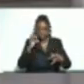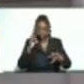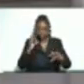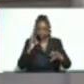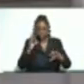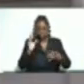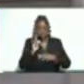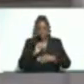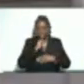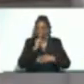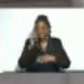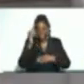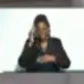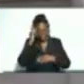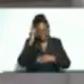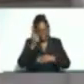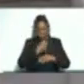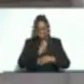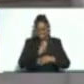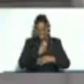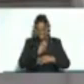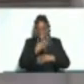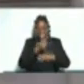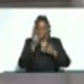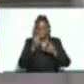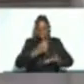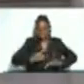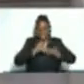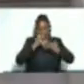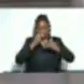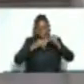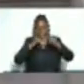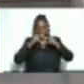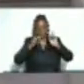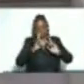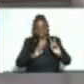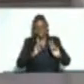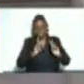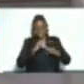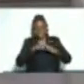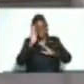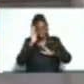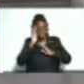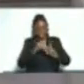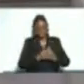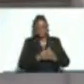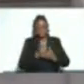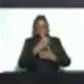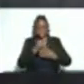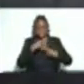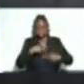selflessness, commitment, and dedication to improving the health and well-being of the Bahamian people, and by extension,